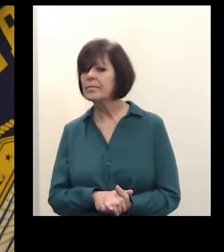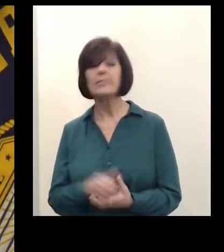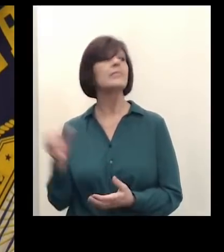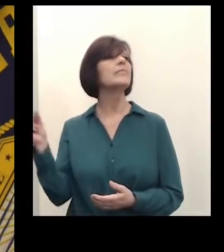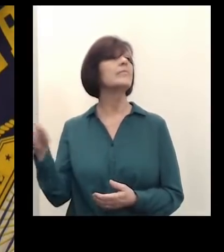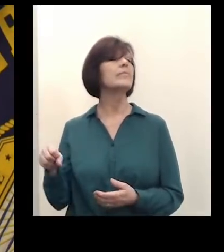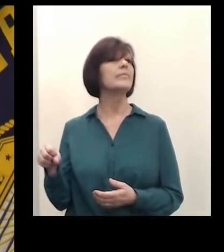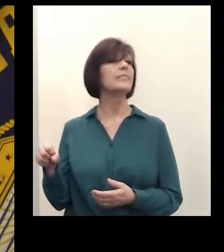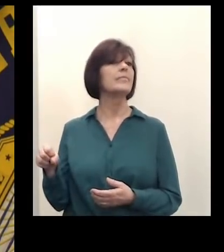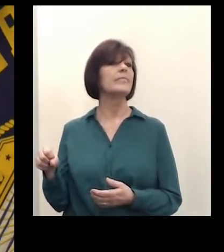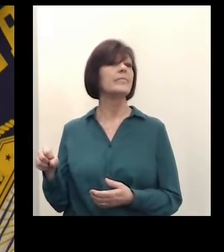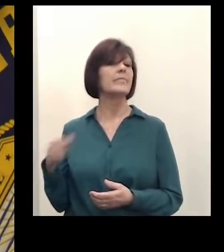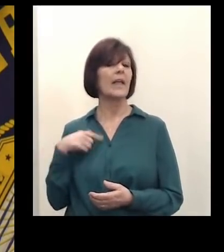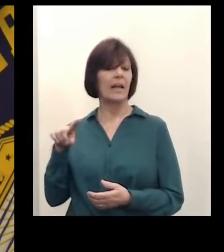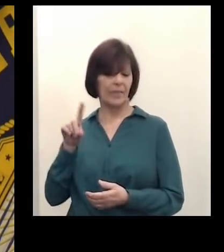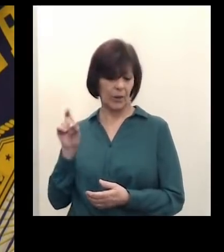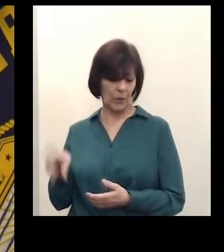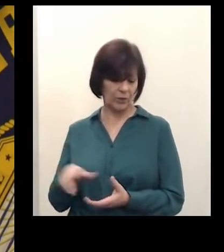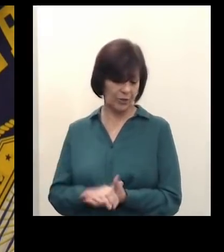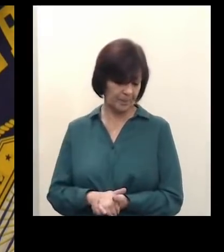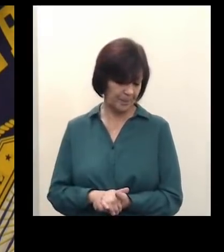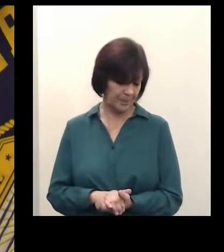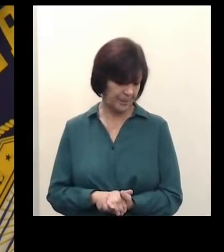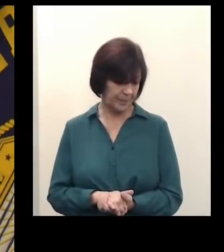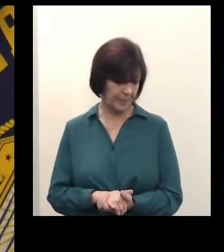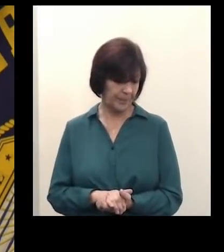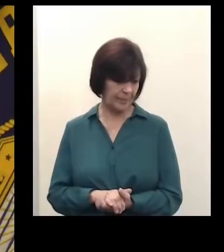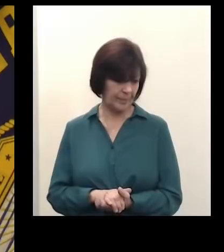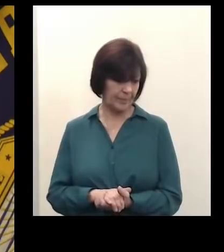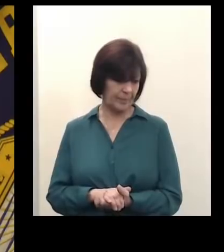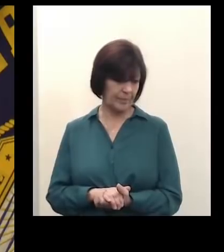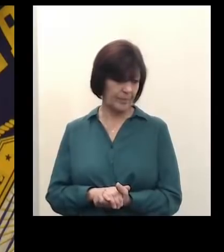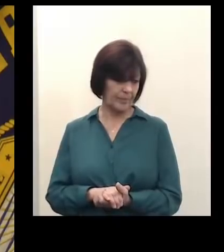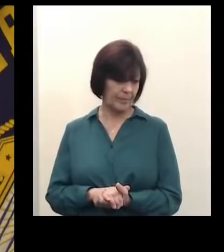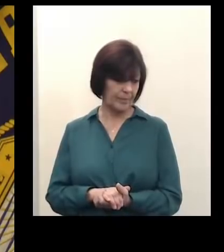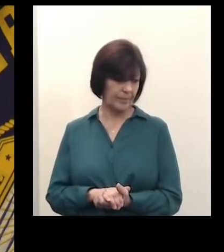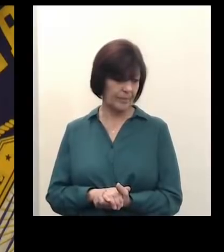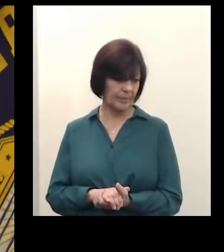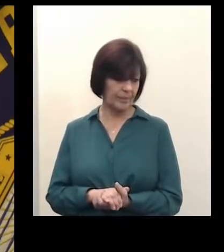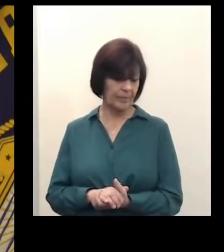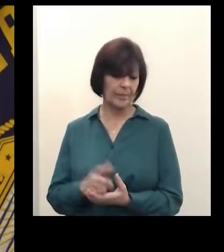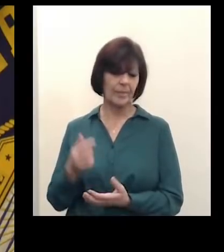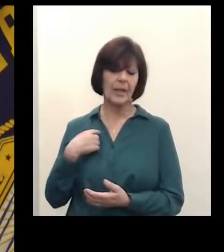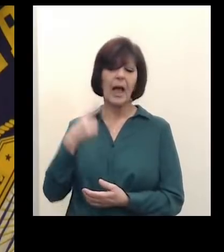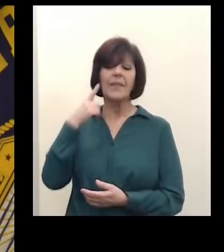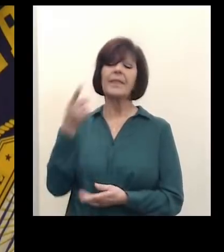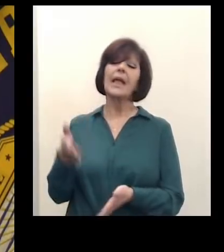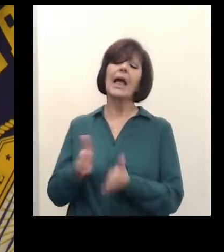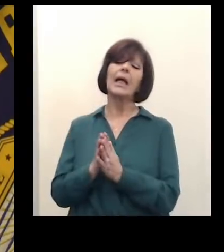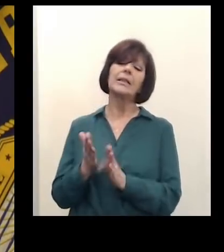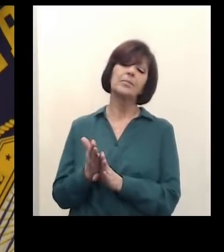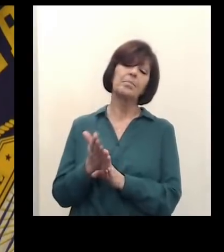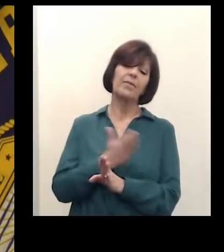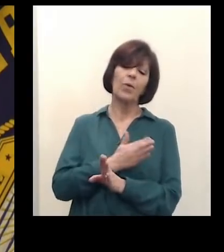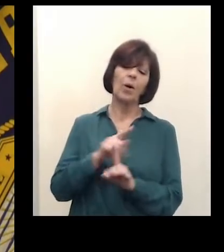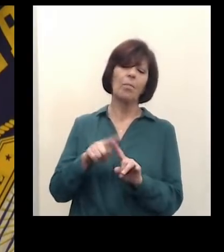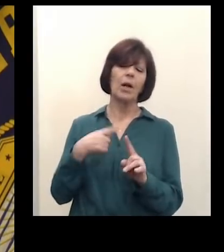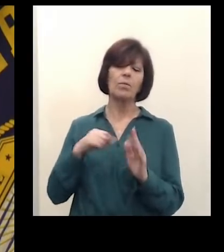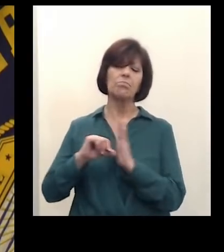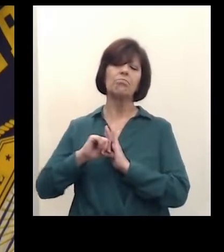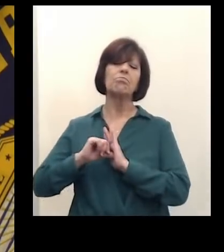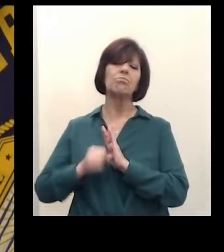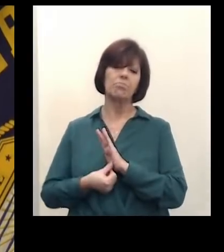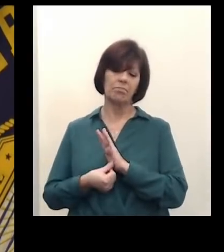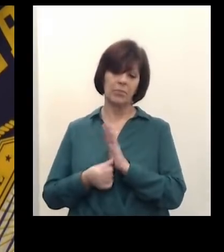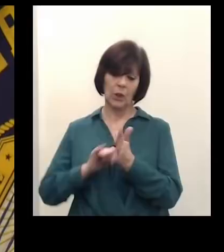Yes, I have a question about that. So I think a similar question was asked earlier, but just to reiterate, New York